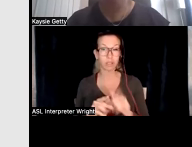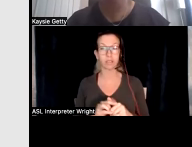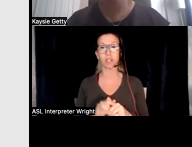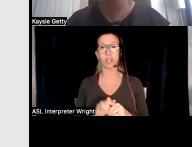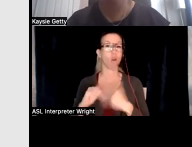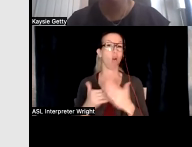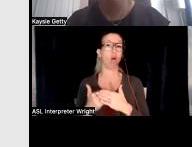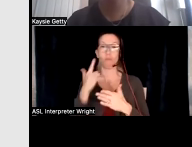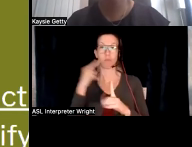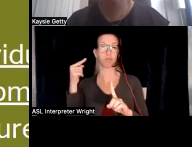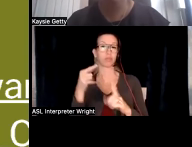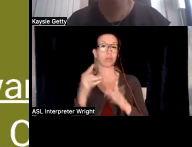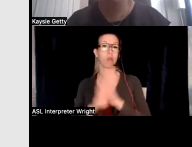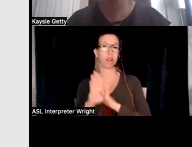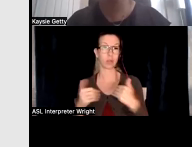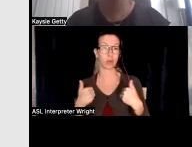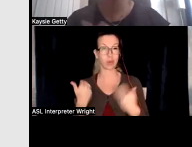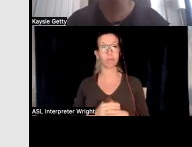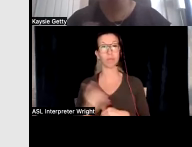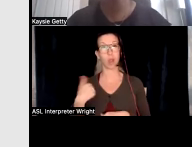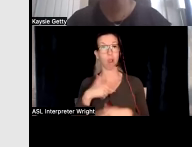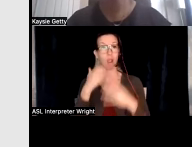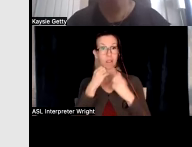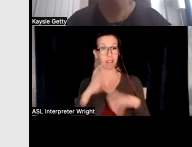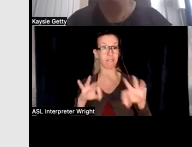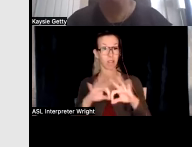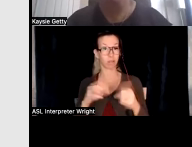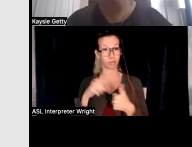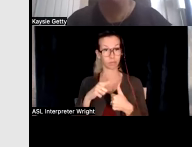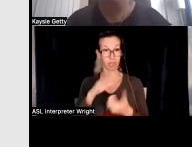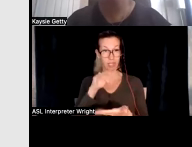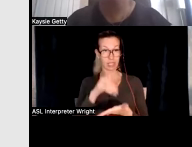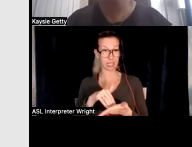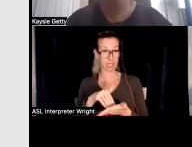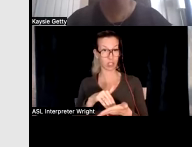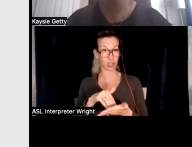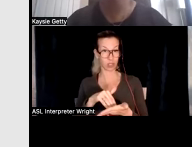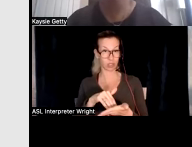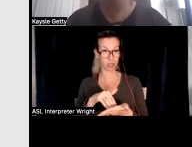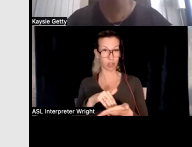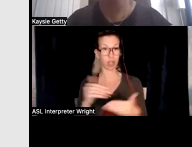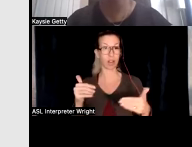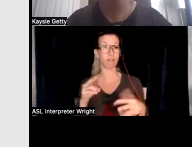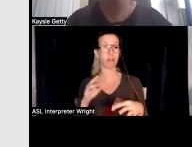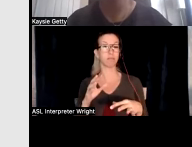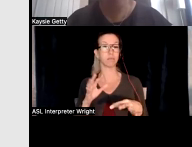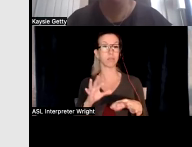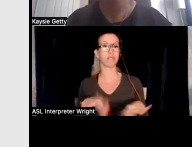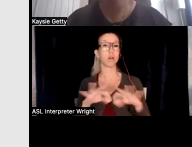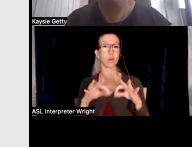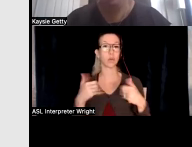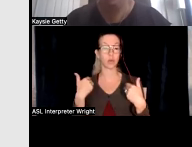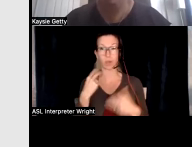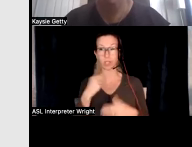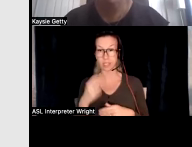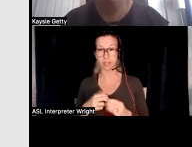thriving for youth. And so our key values are 1, centering youth voice and value, center and value